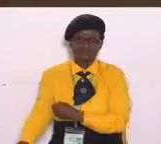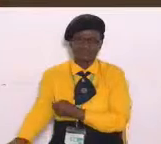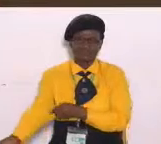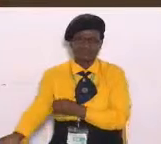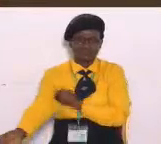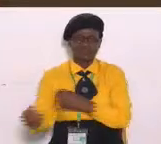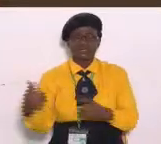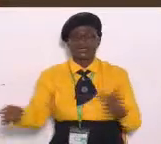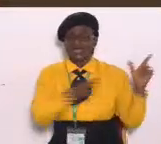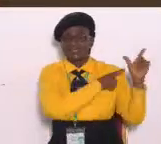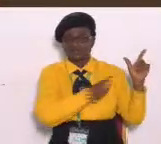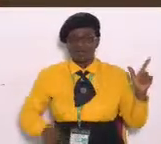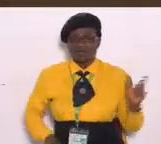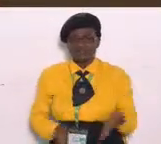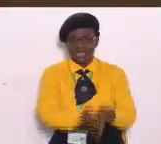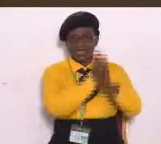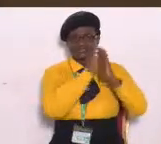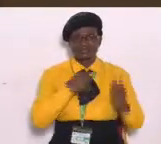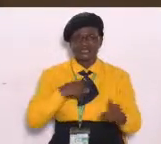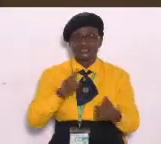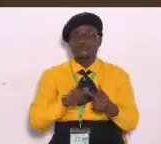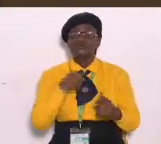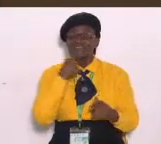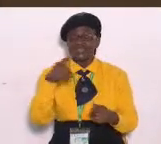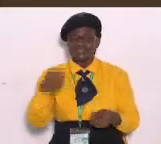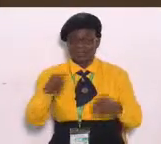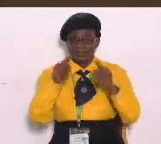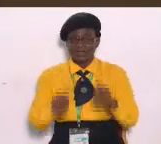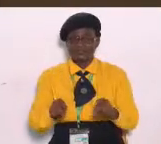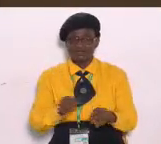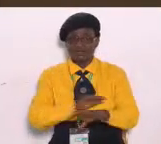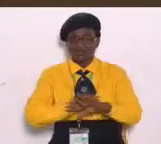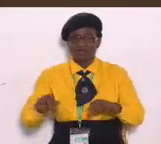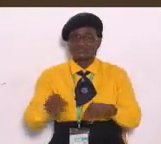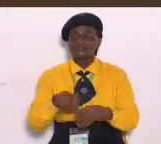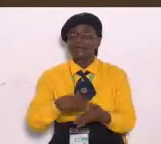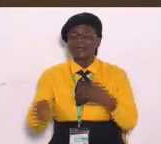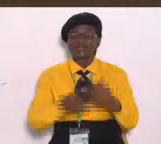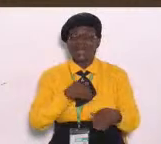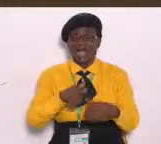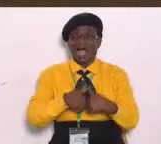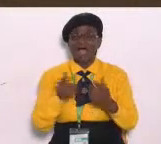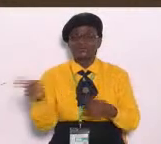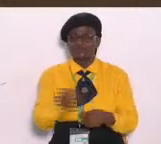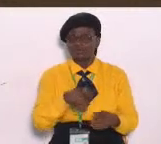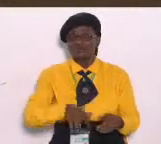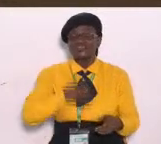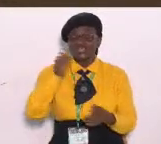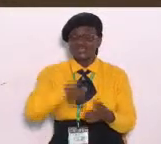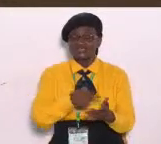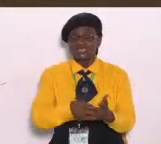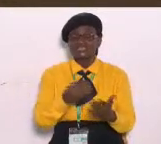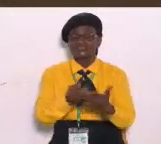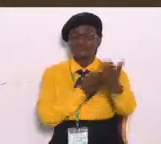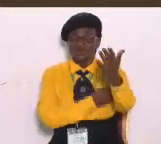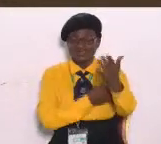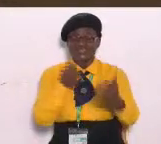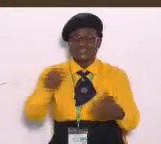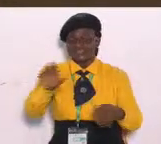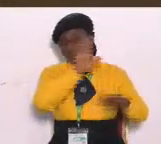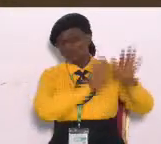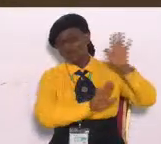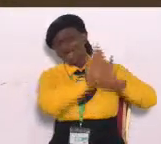The Lord asked me to tell the fellow, it doesn't matter how you felt this morning, the siege is